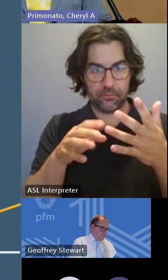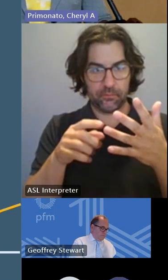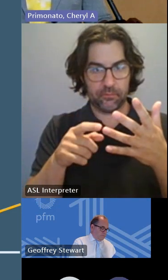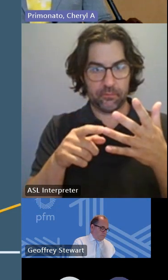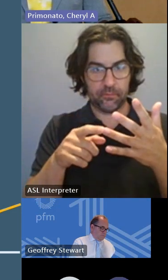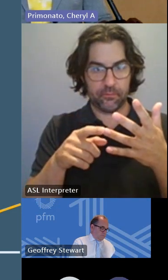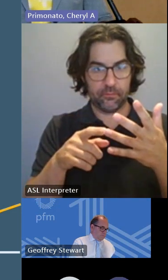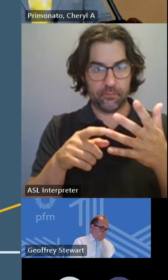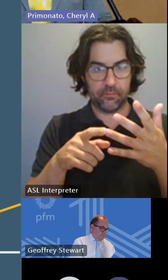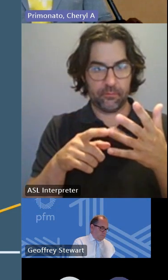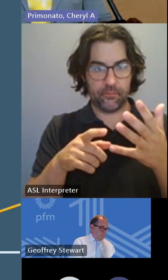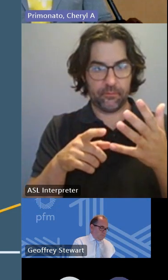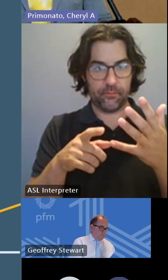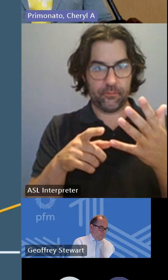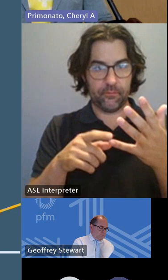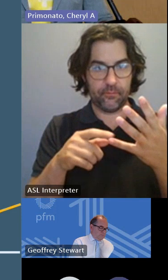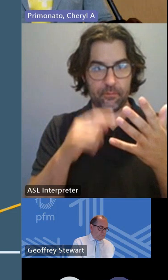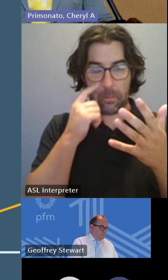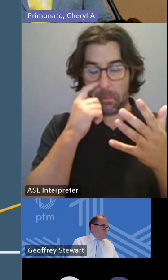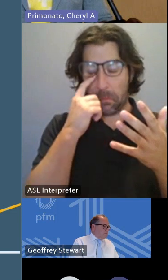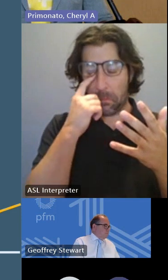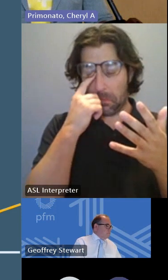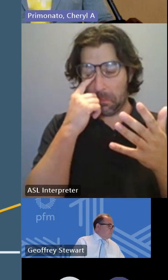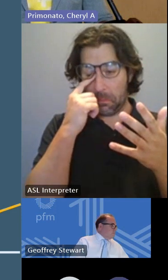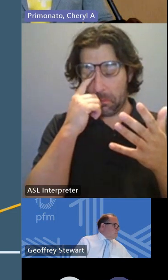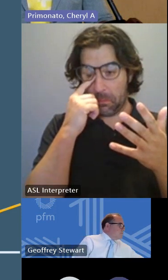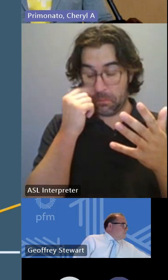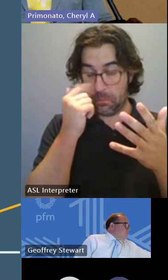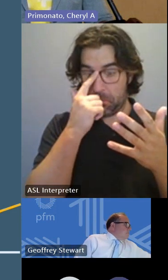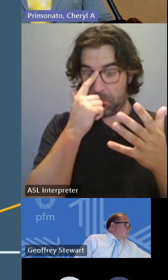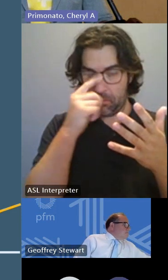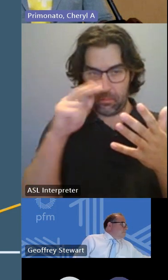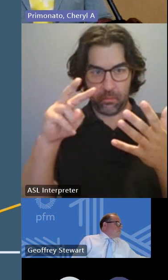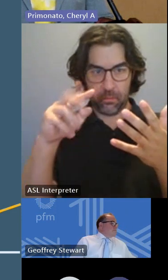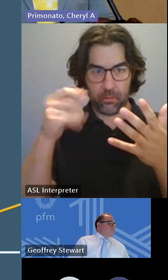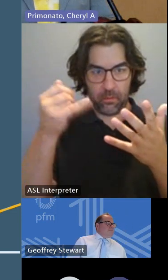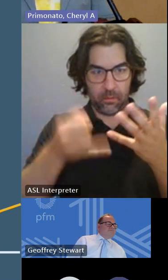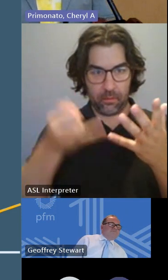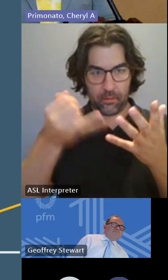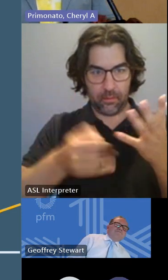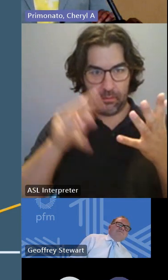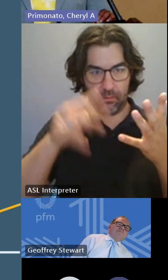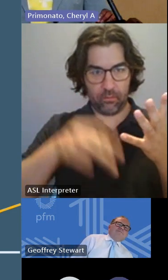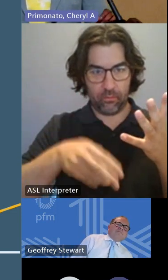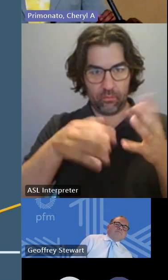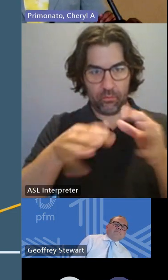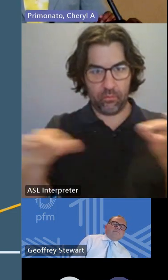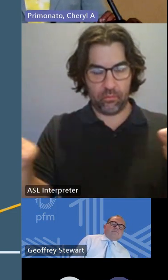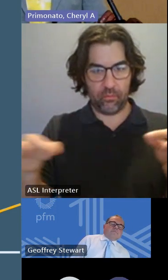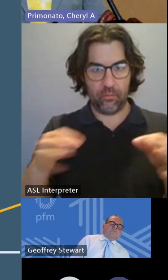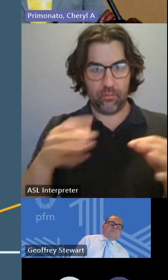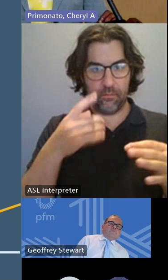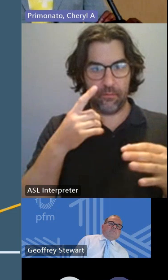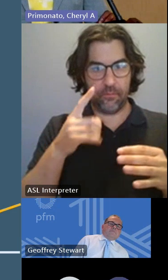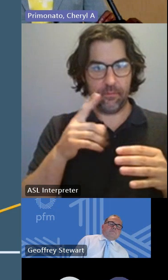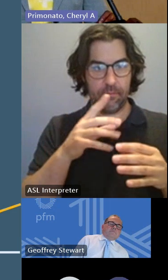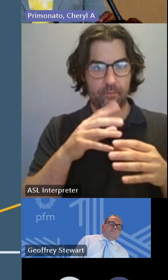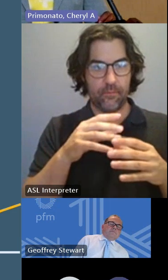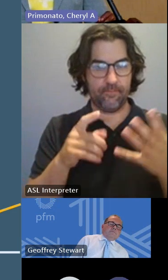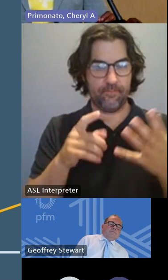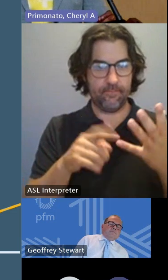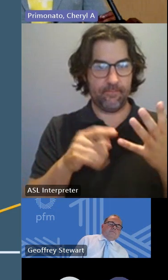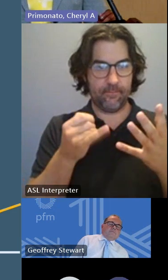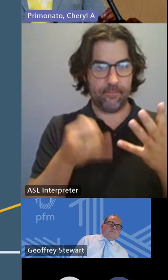on exclusions. This resolution will authorize PRT to proceed with a formal public comment period, including a public